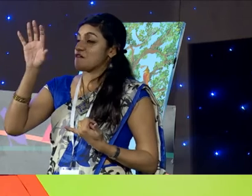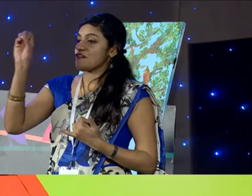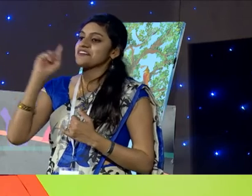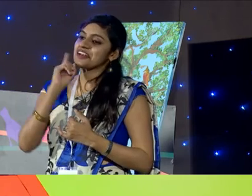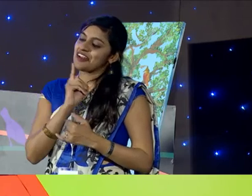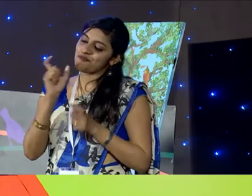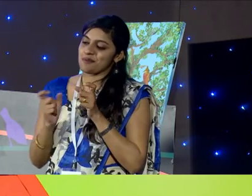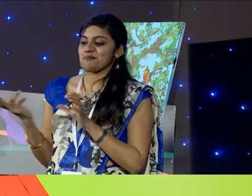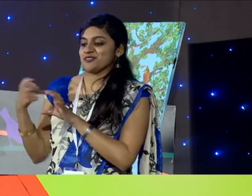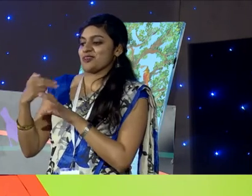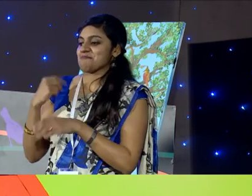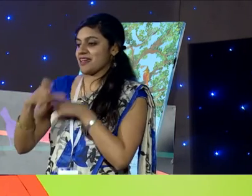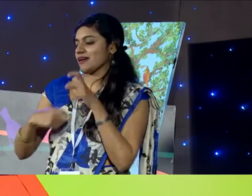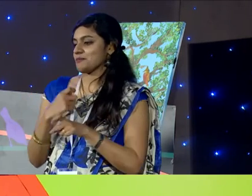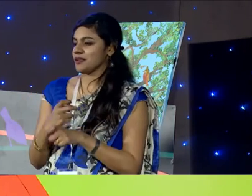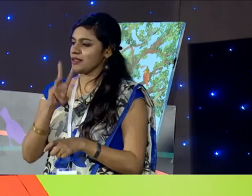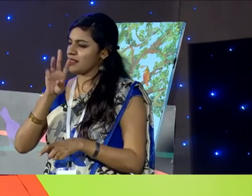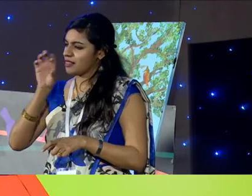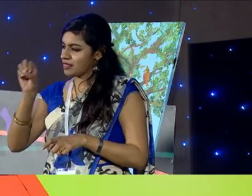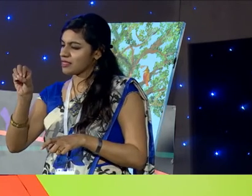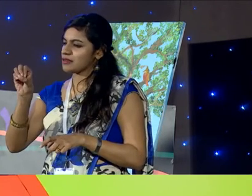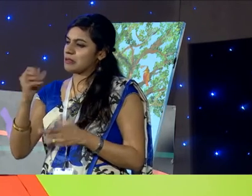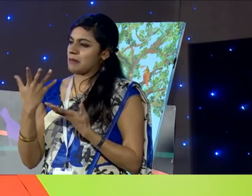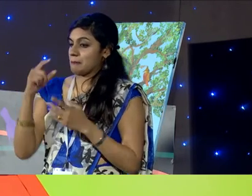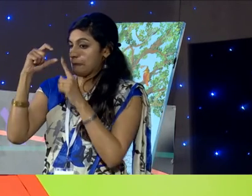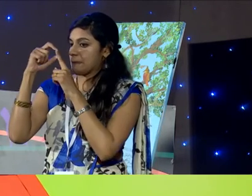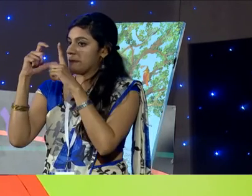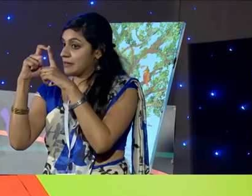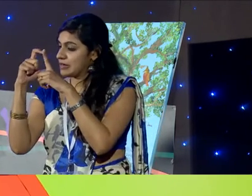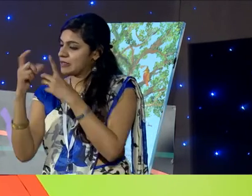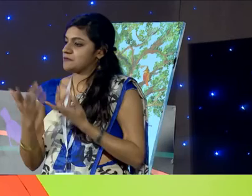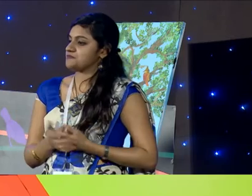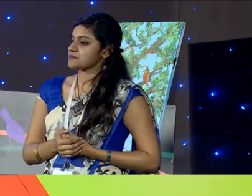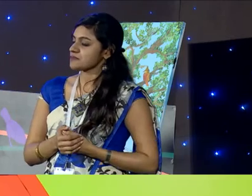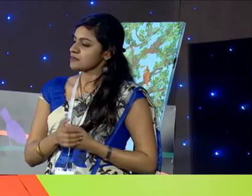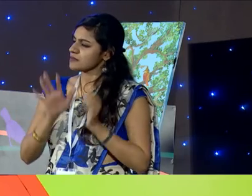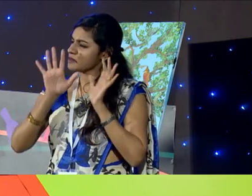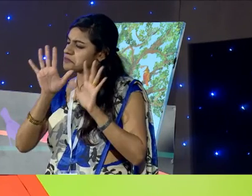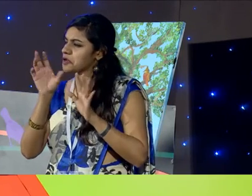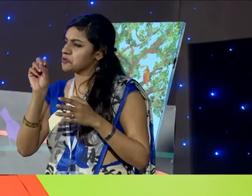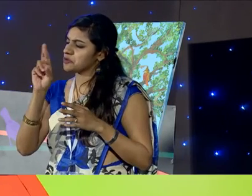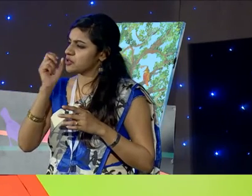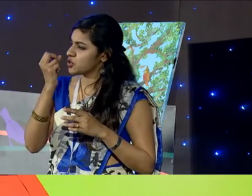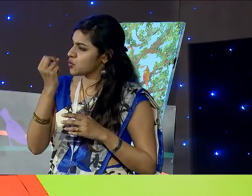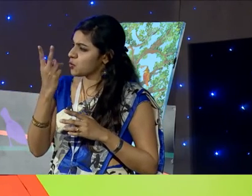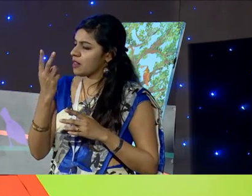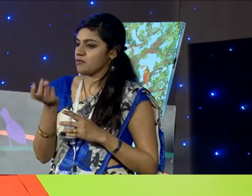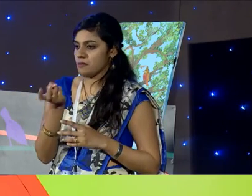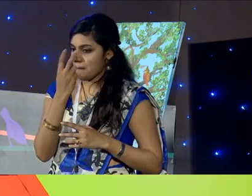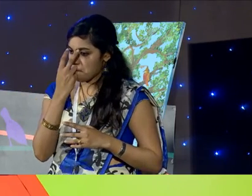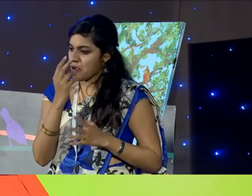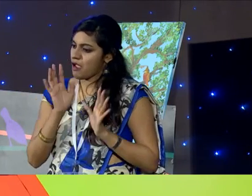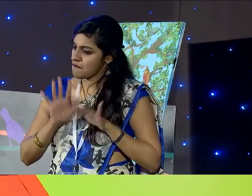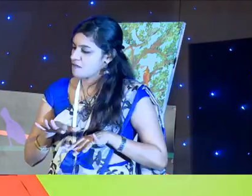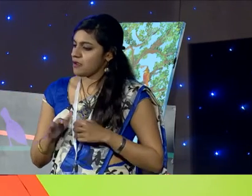company. We have about 30 orthopaedically impaired people. We have about 10 or 12 visually impaired.